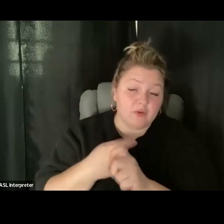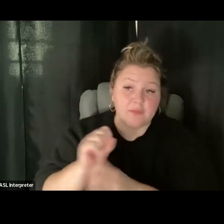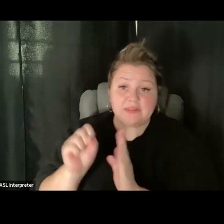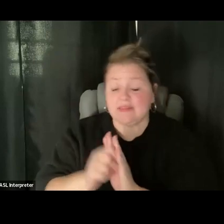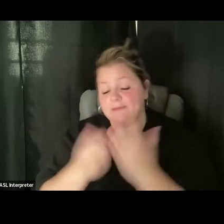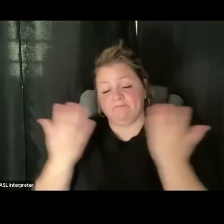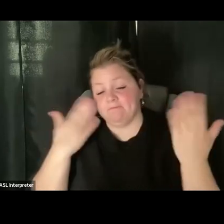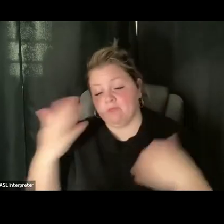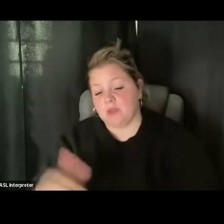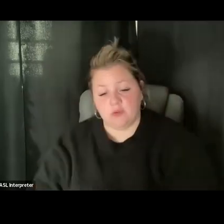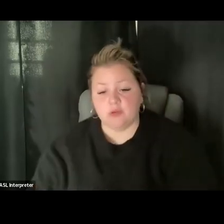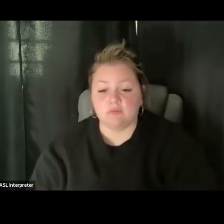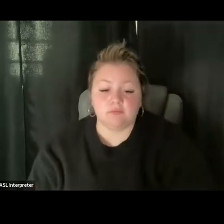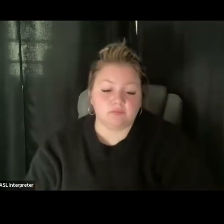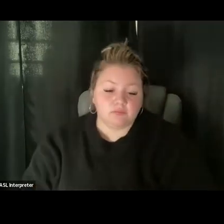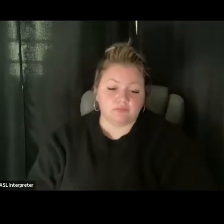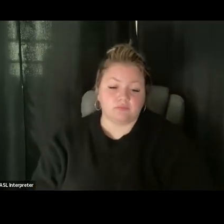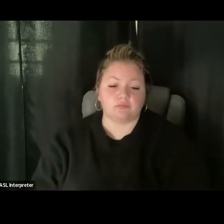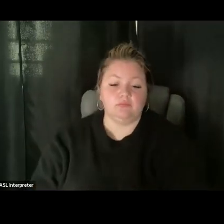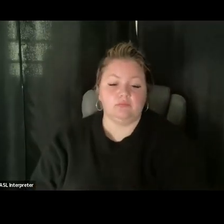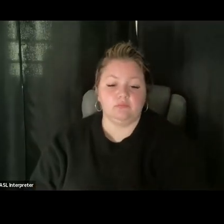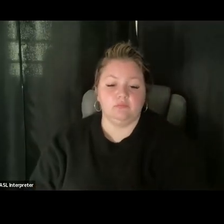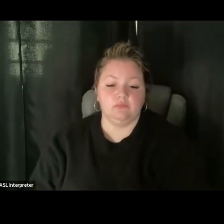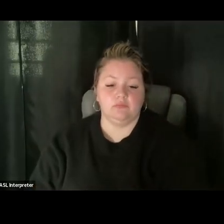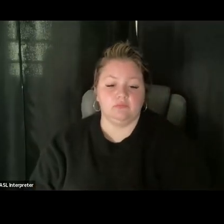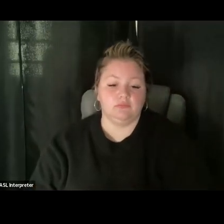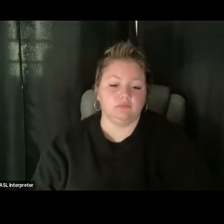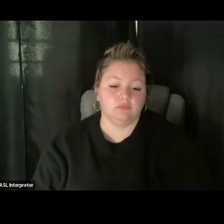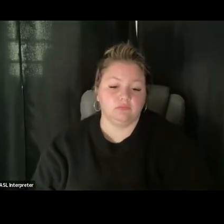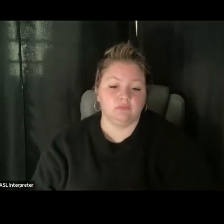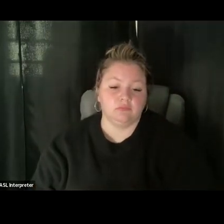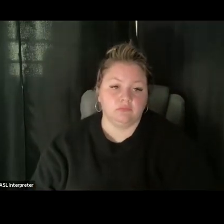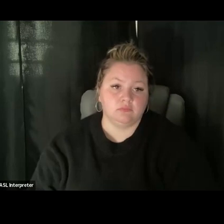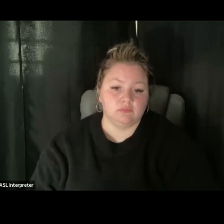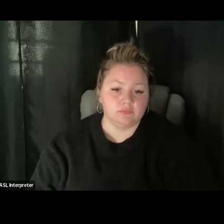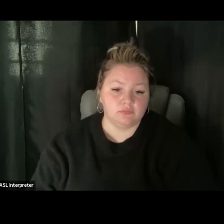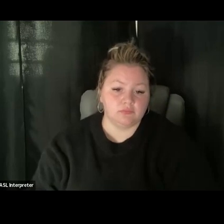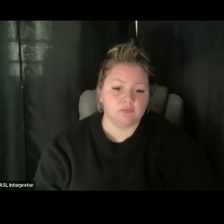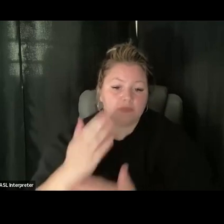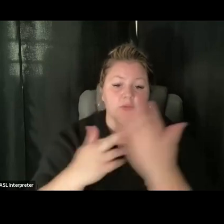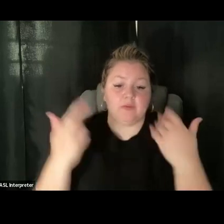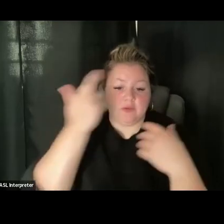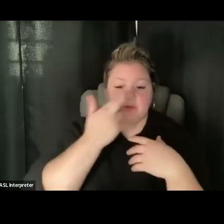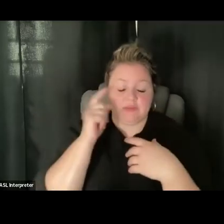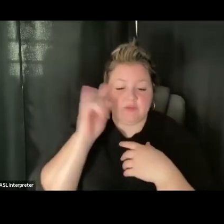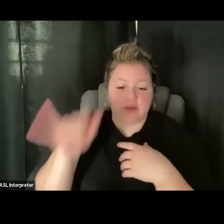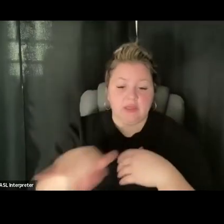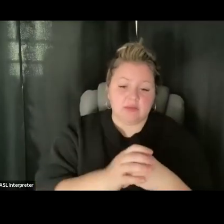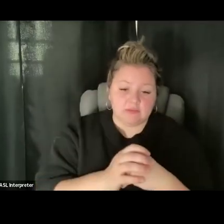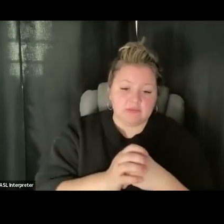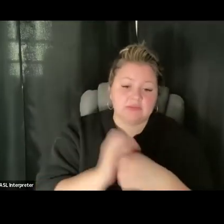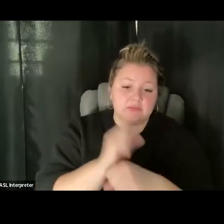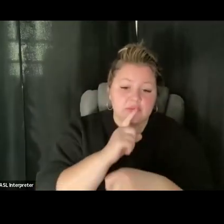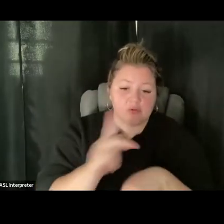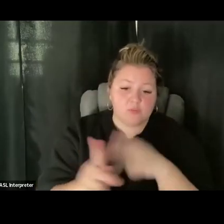people put that information out there. But part of the reason for this portion in the panel is to just make sure that people are aware and